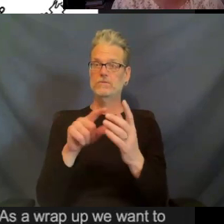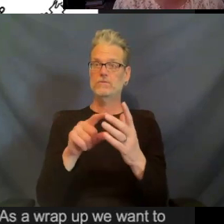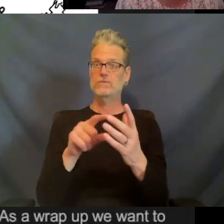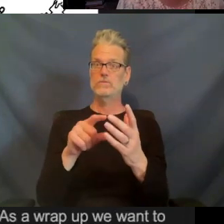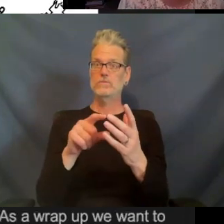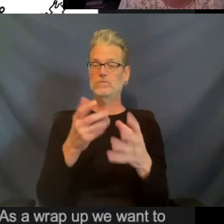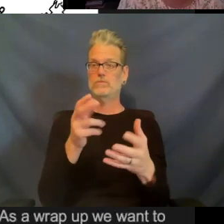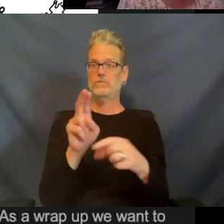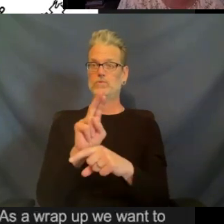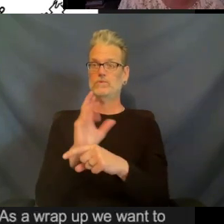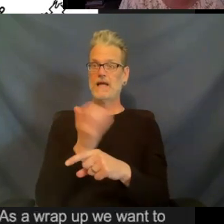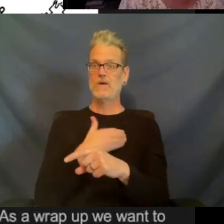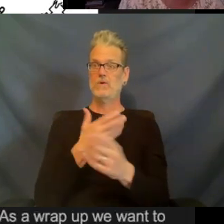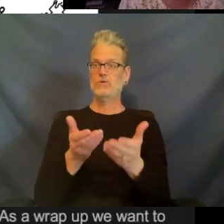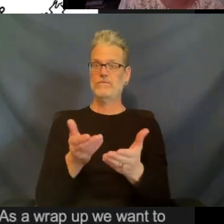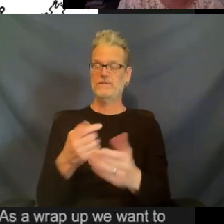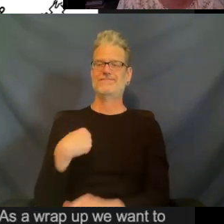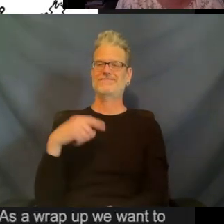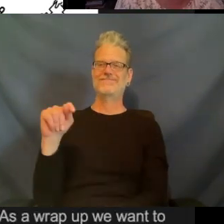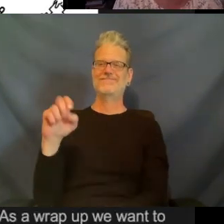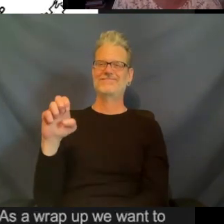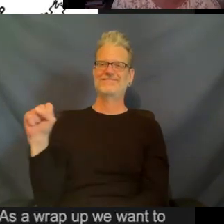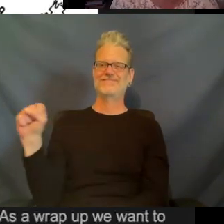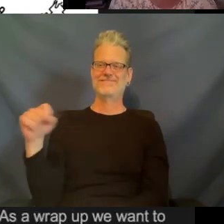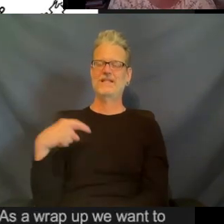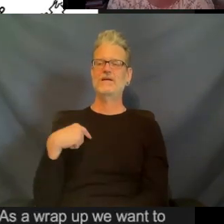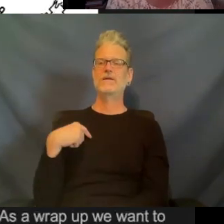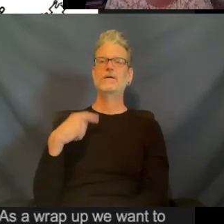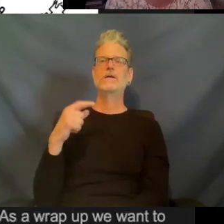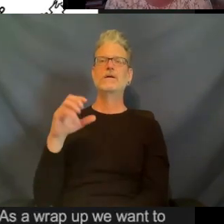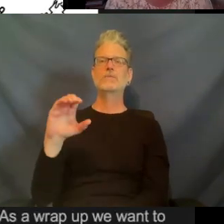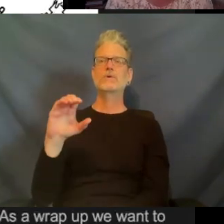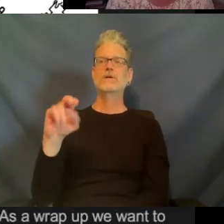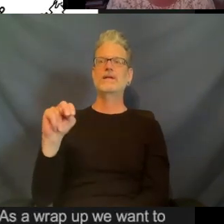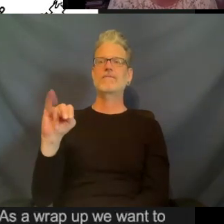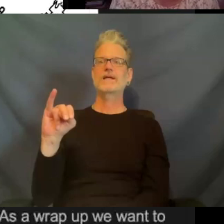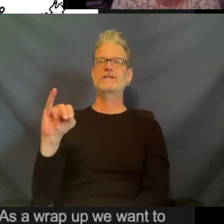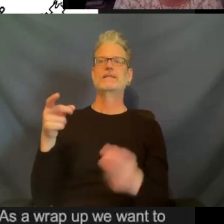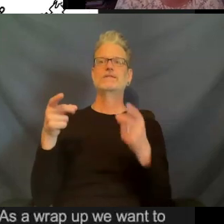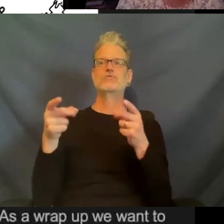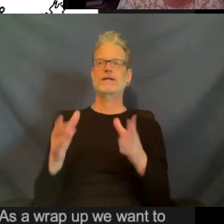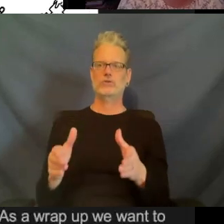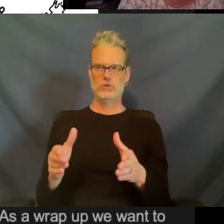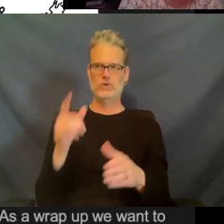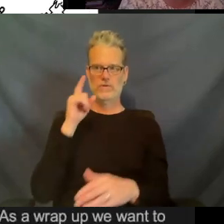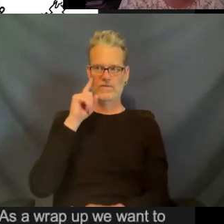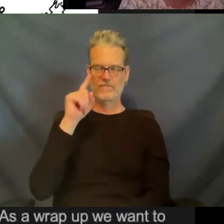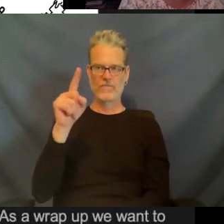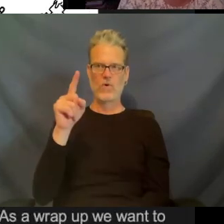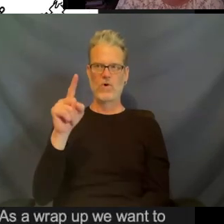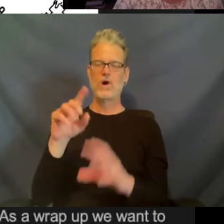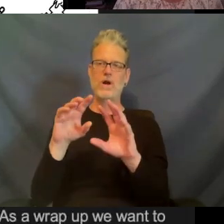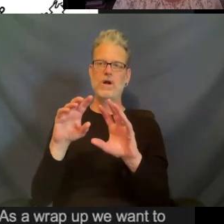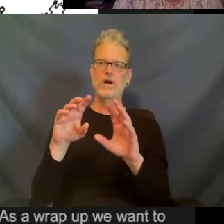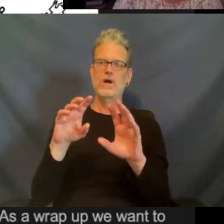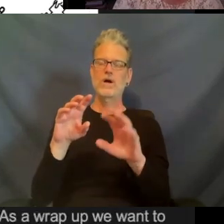services. My name is Therese Duria-Riley. I'm the Community Navigator Initiative Director for Coalitions and Collaboratives.